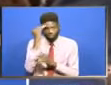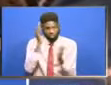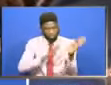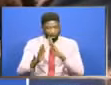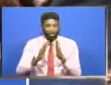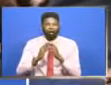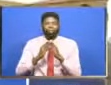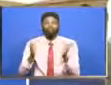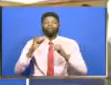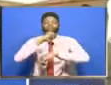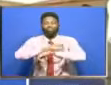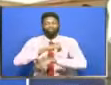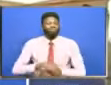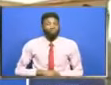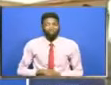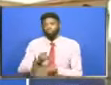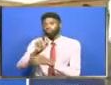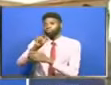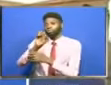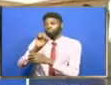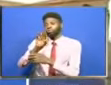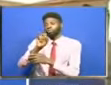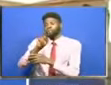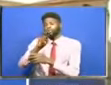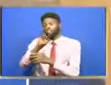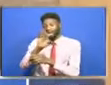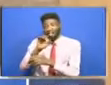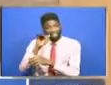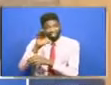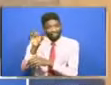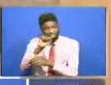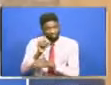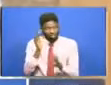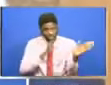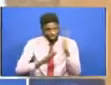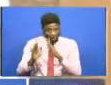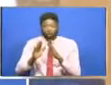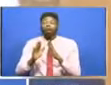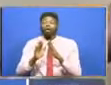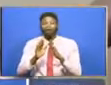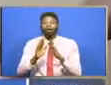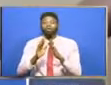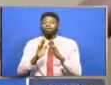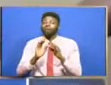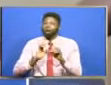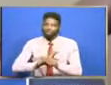the CS to put in place measures to avoid the spread of COVID-19 when schools reopen.